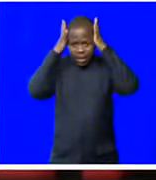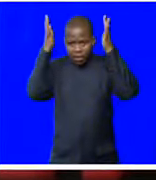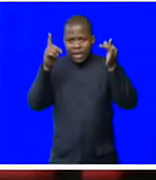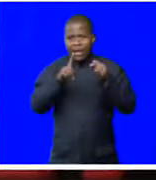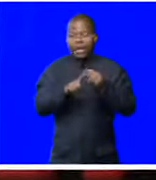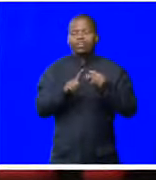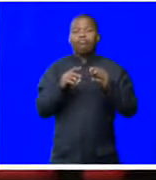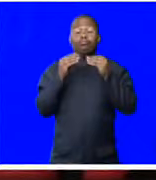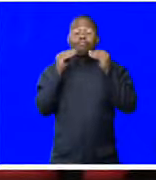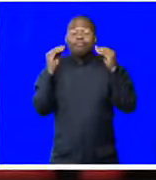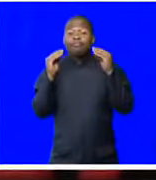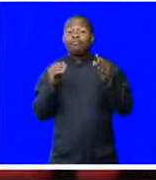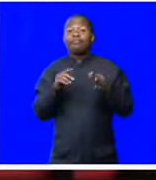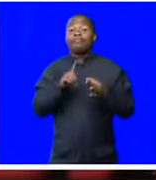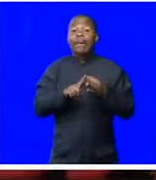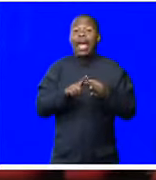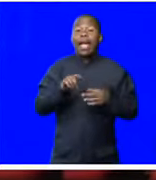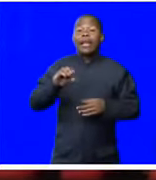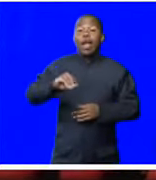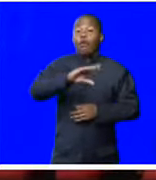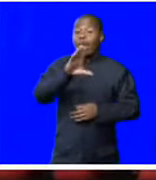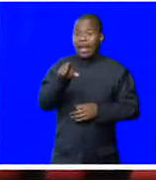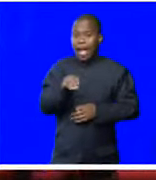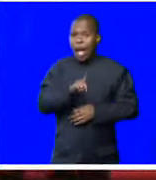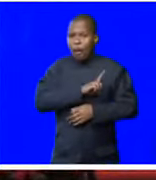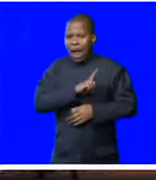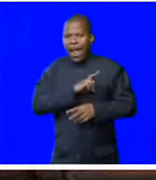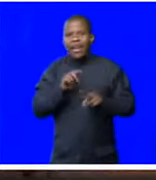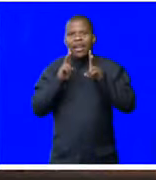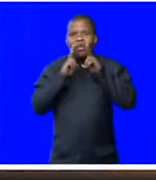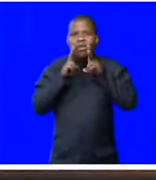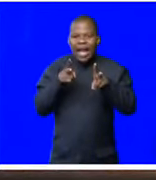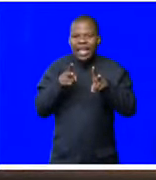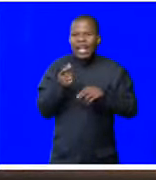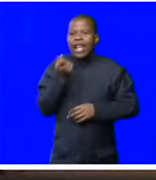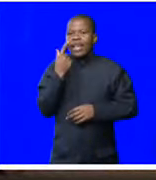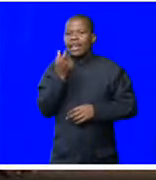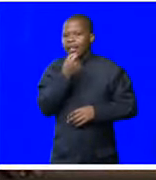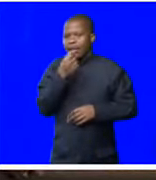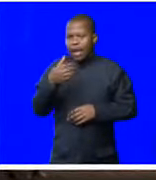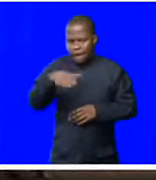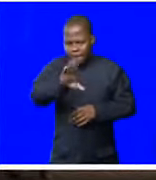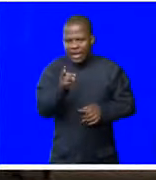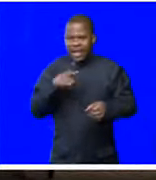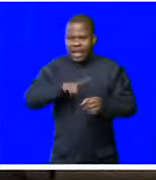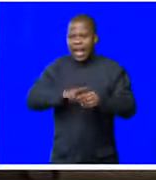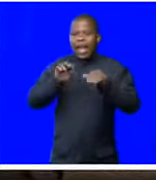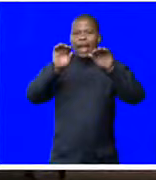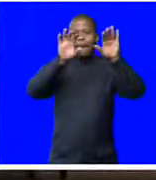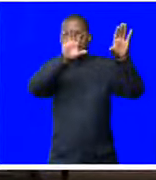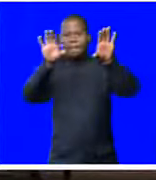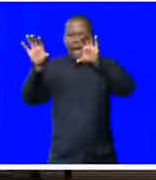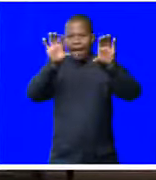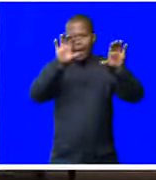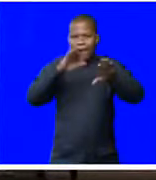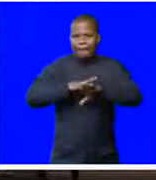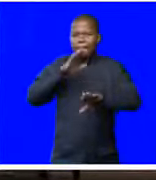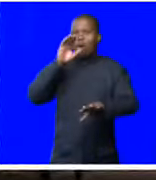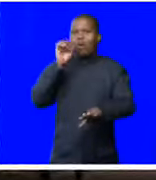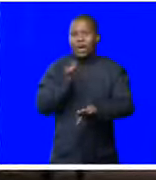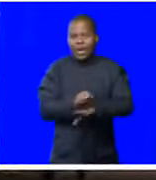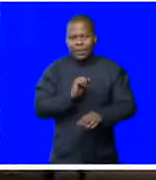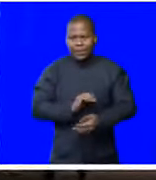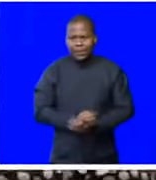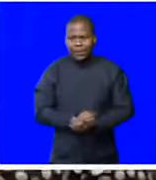Mpumalanga Tourism and Parks Agency and the Mozambique Tourism Board, with the aim to promote the region as a tourist, trade and